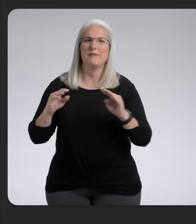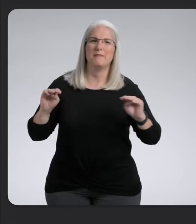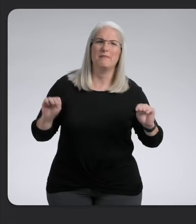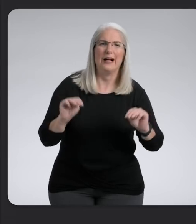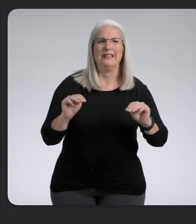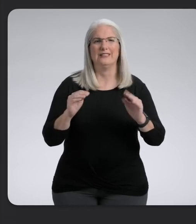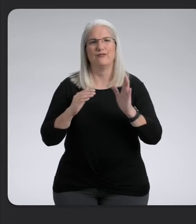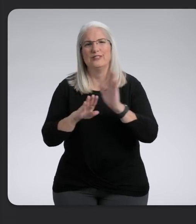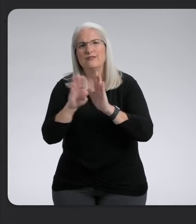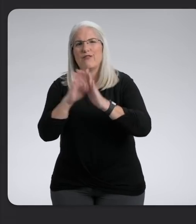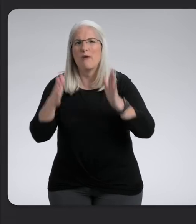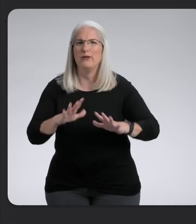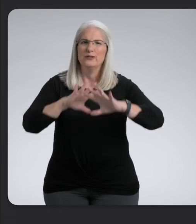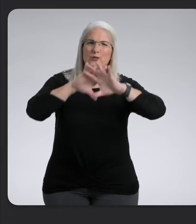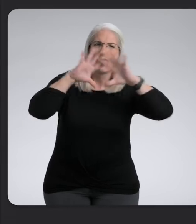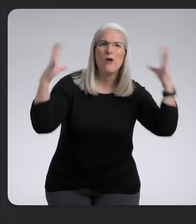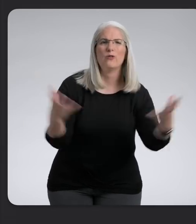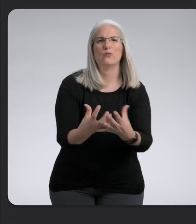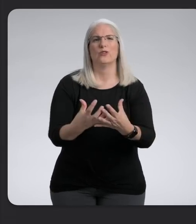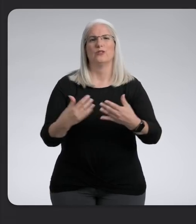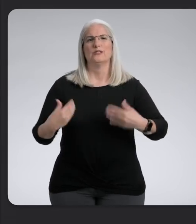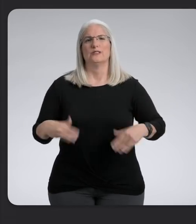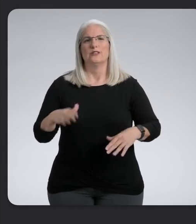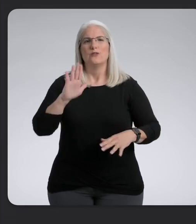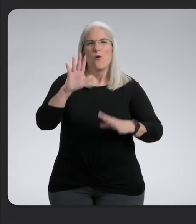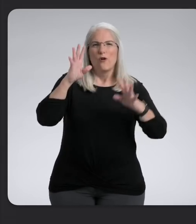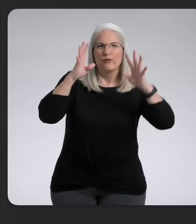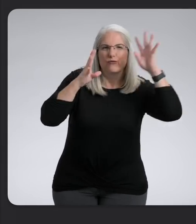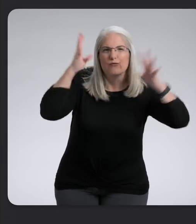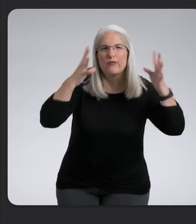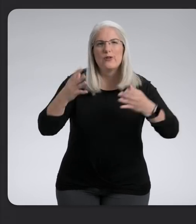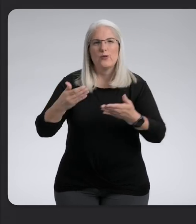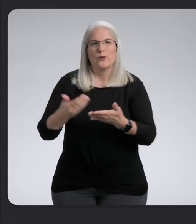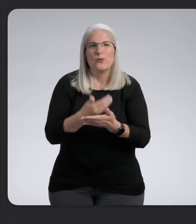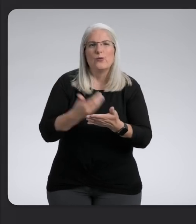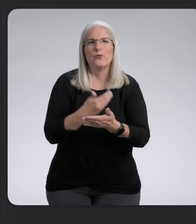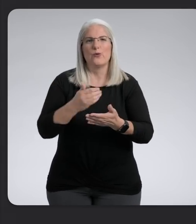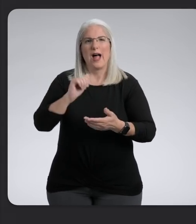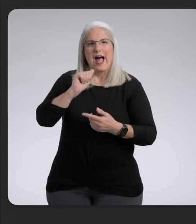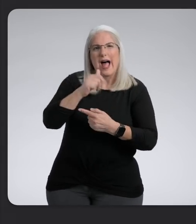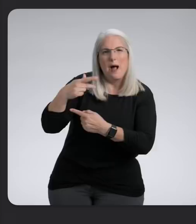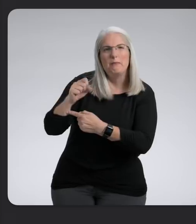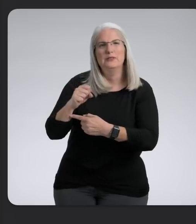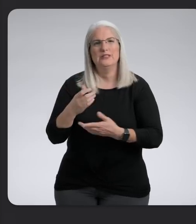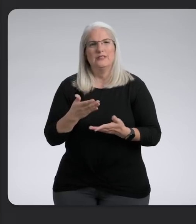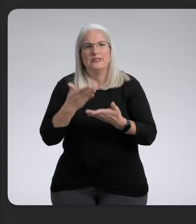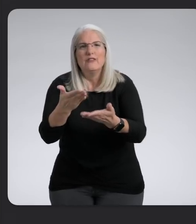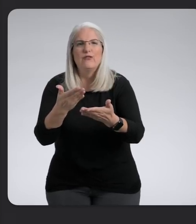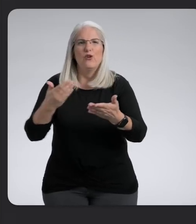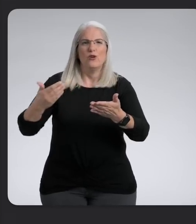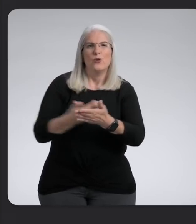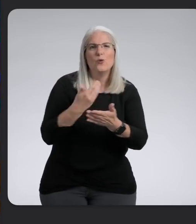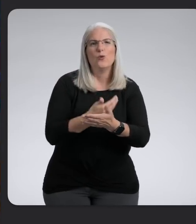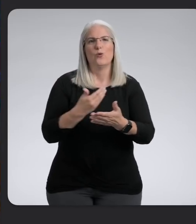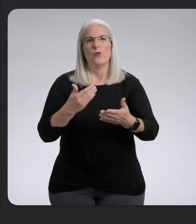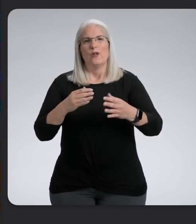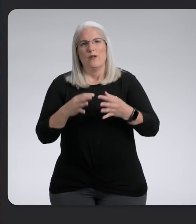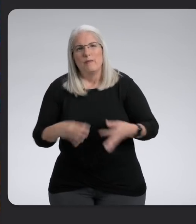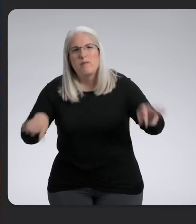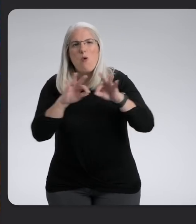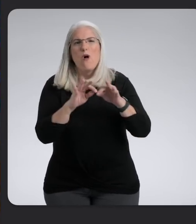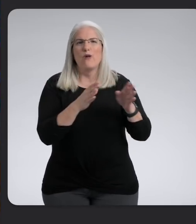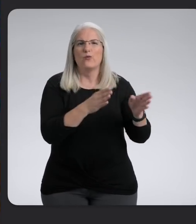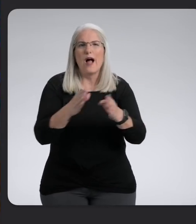Your creativity and groundbreaking apps continue to deliver new and meaningful ways to enrich people's lives.